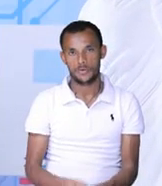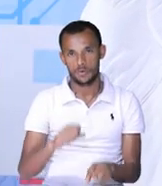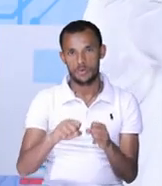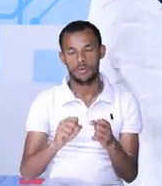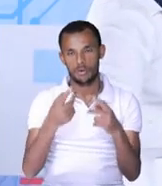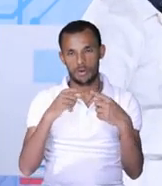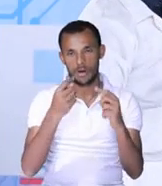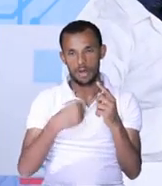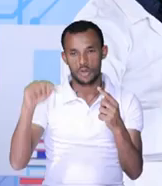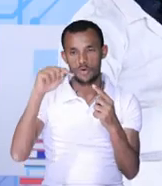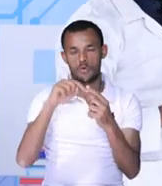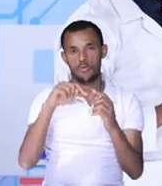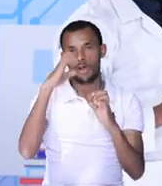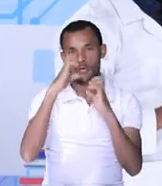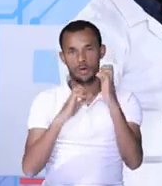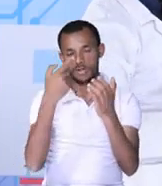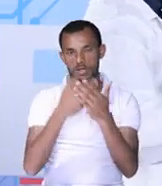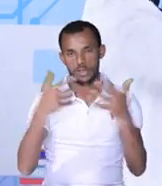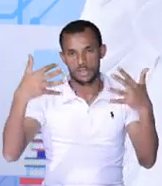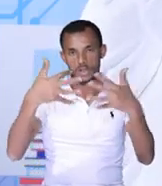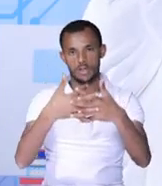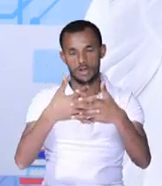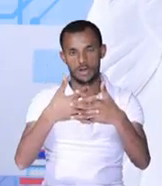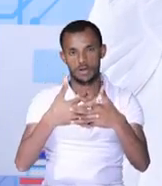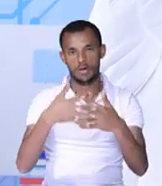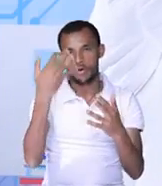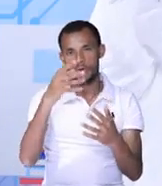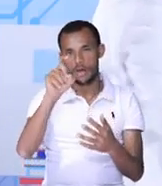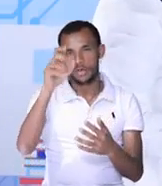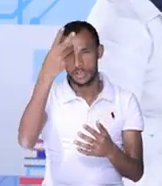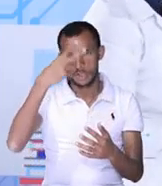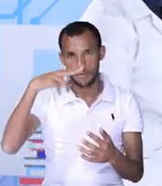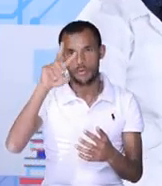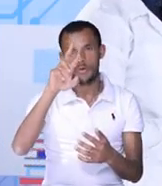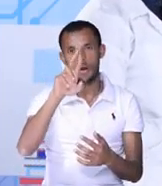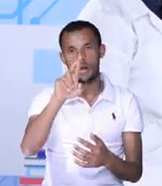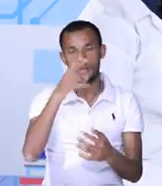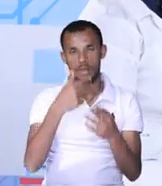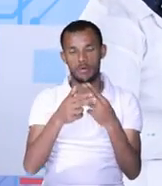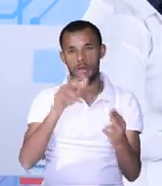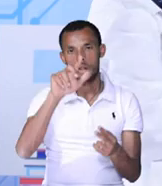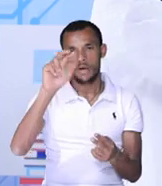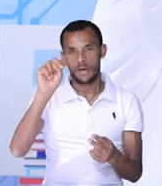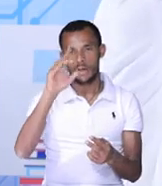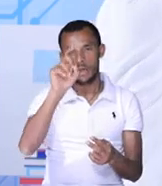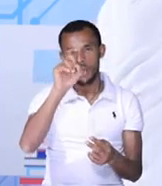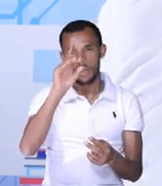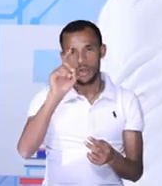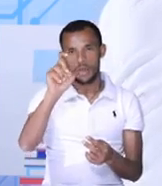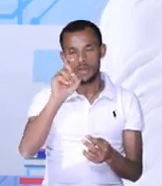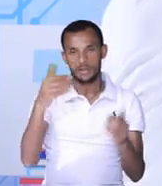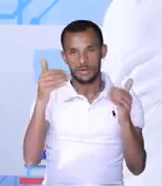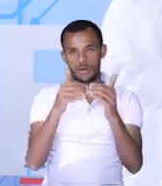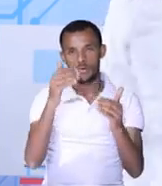So try to evaluate this integration. This integration of x to the power of r times ln x dx is equal